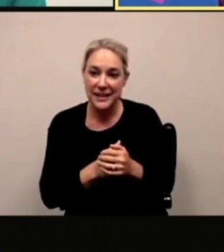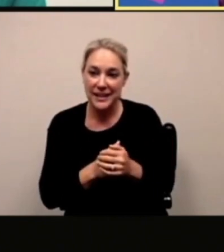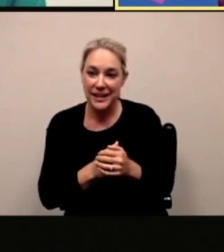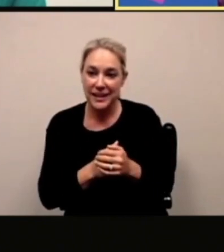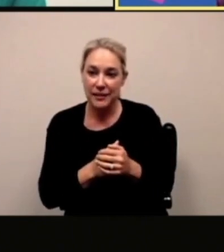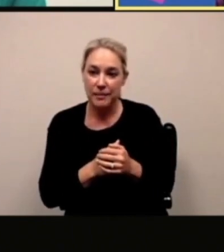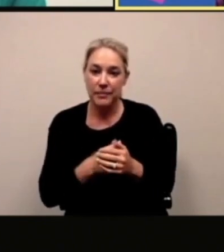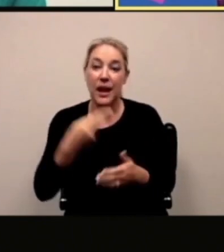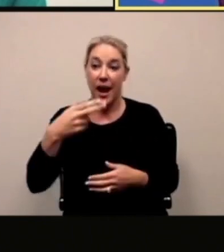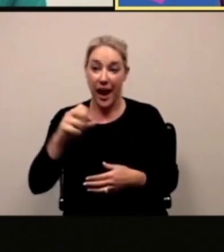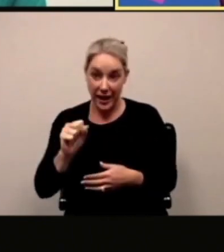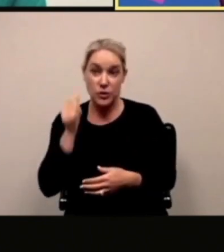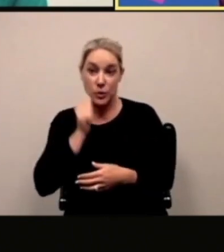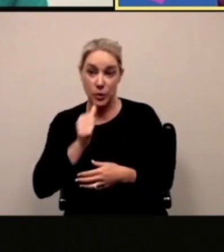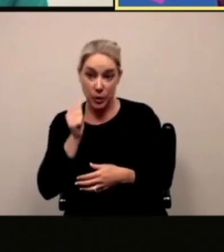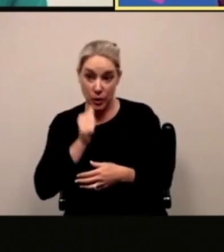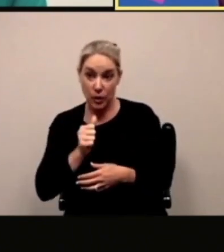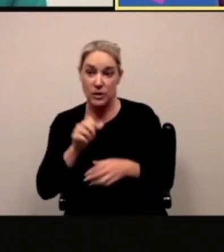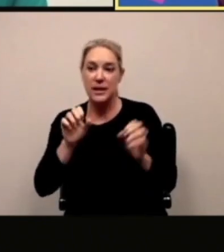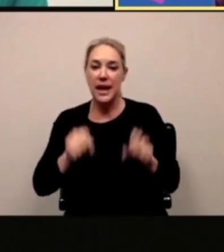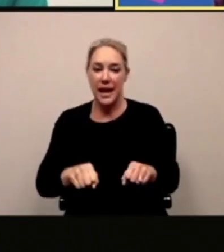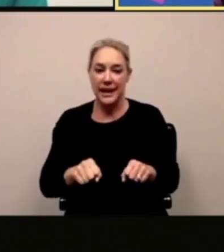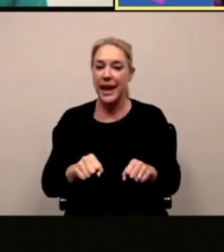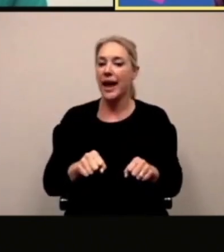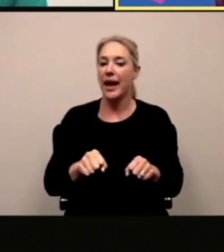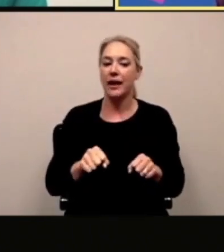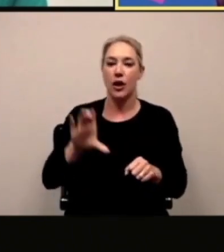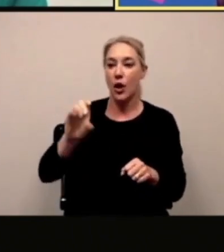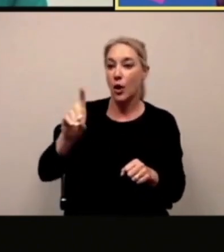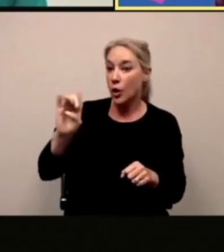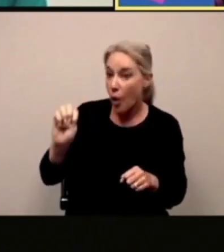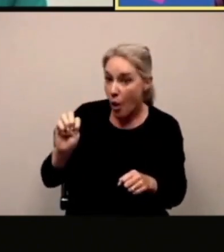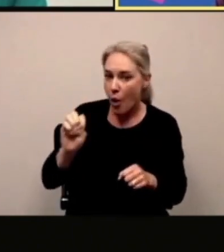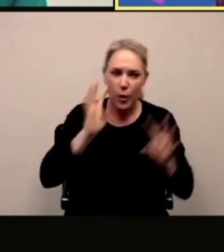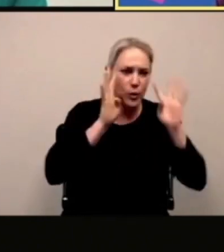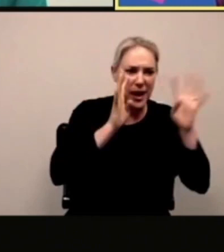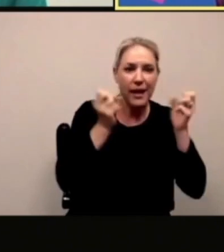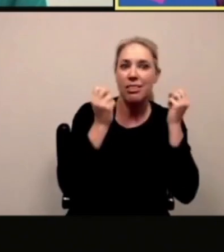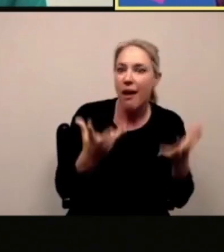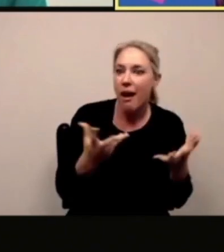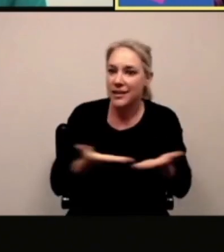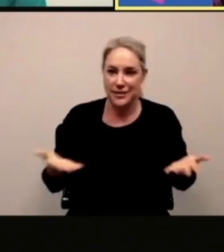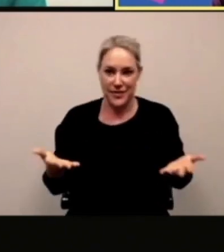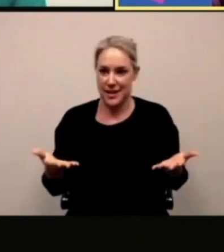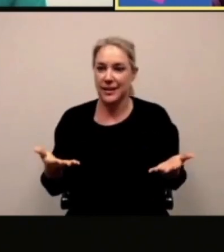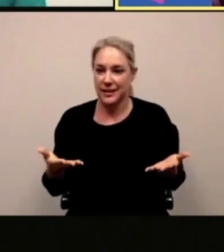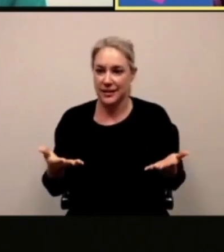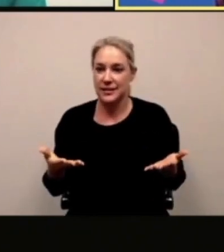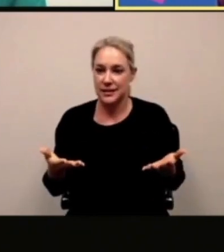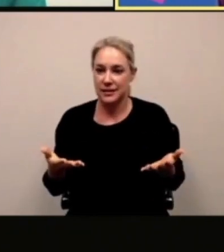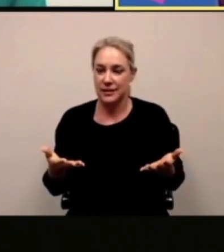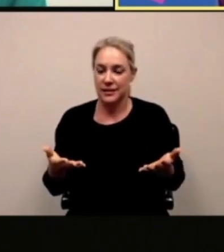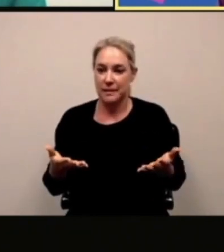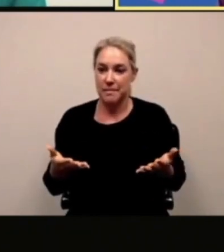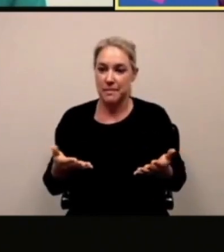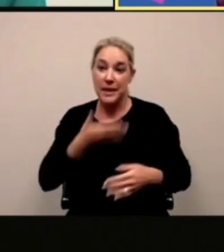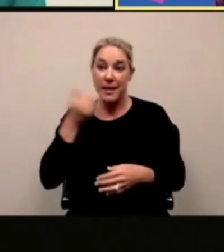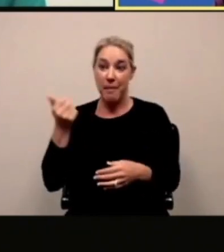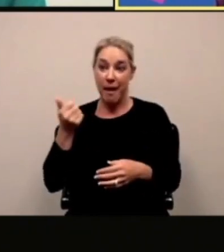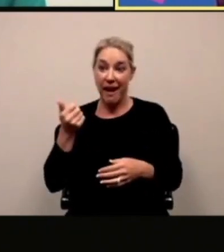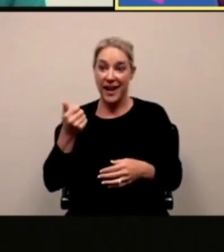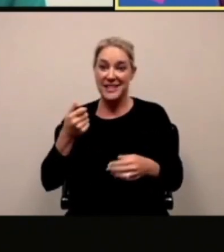high school girls can code and create lots of things. And best of all, to say, I can do